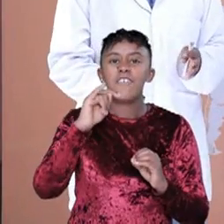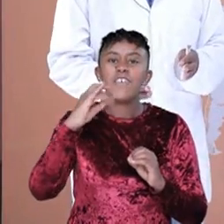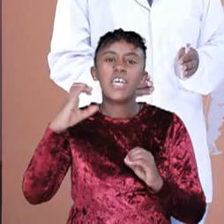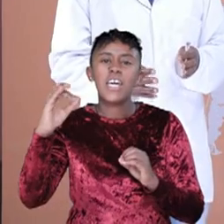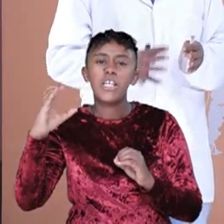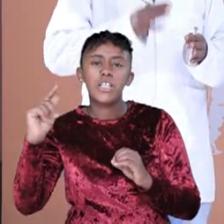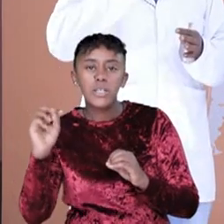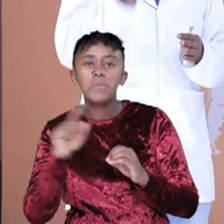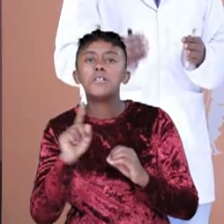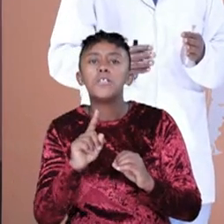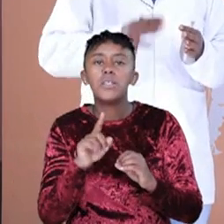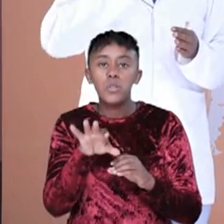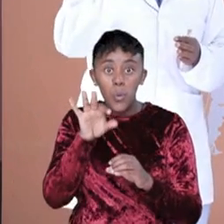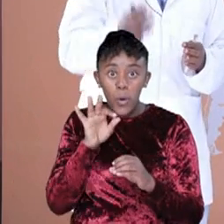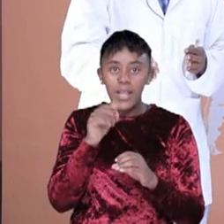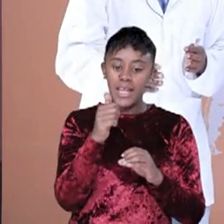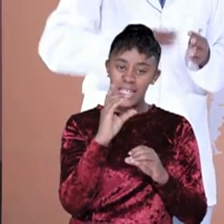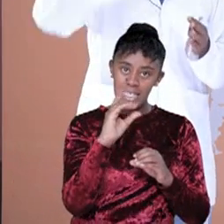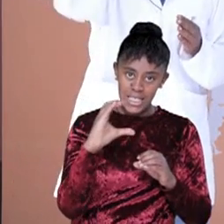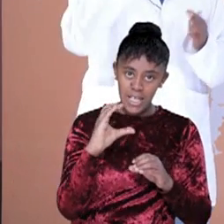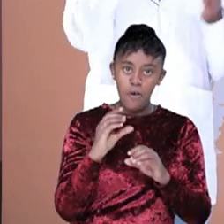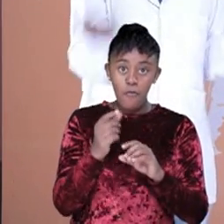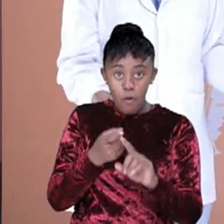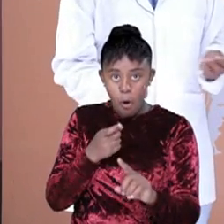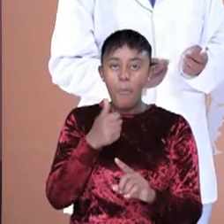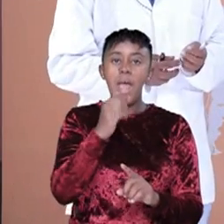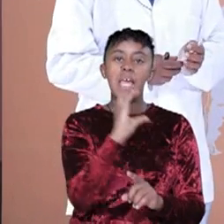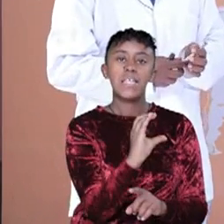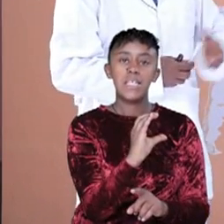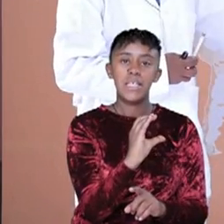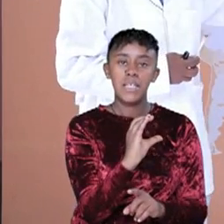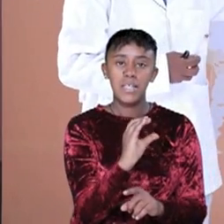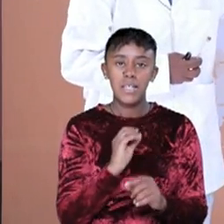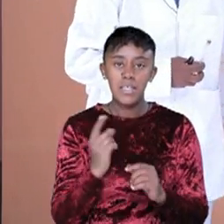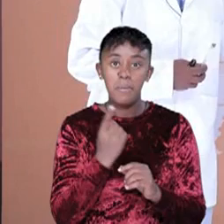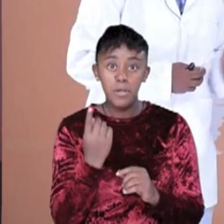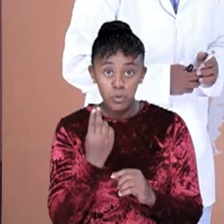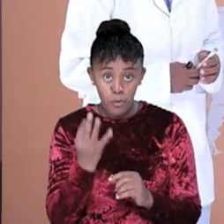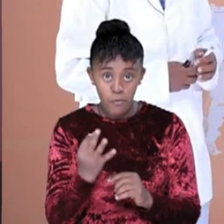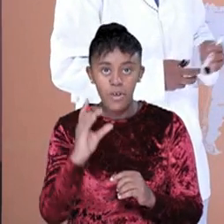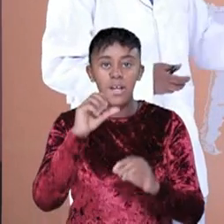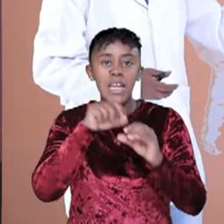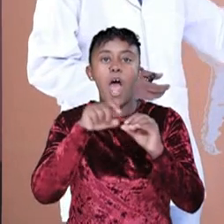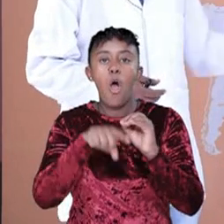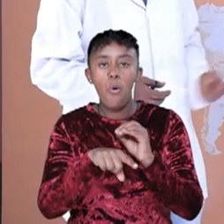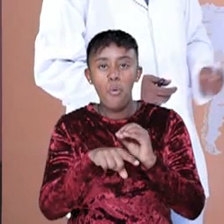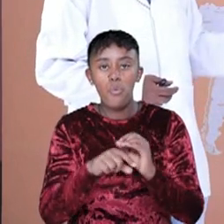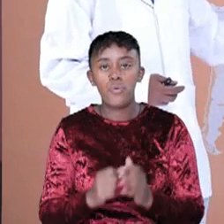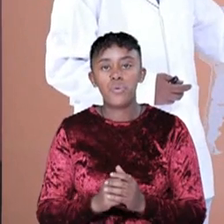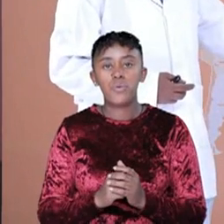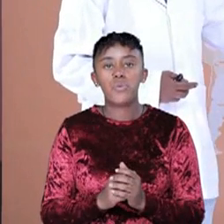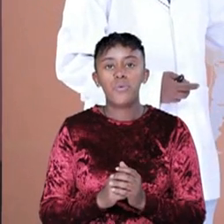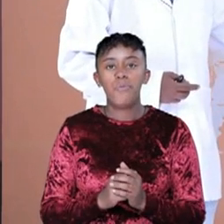rectification. That means to get a DC from AC. This is the main use of diode. So let us